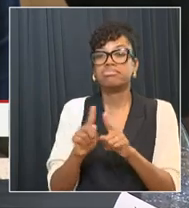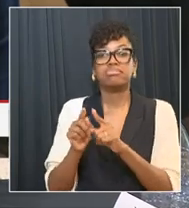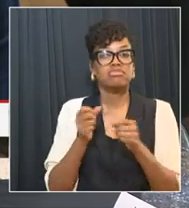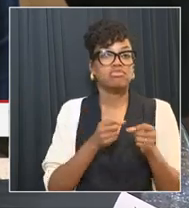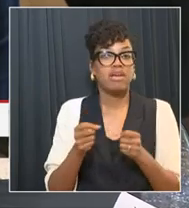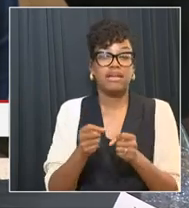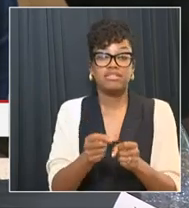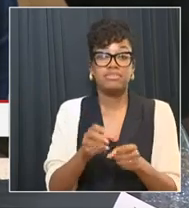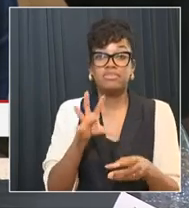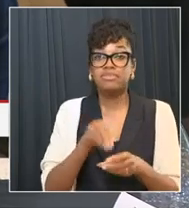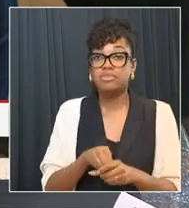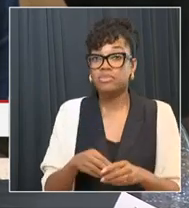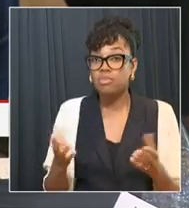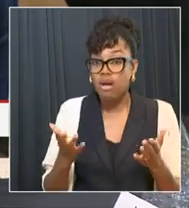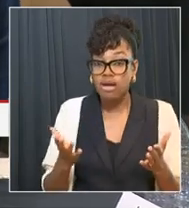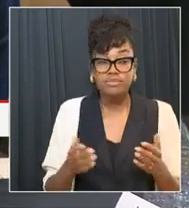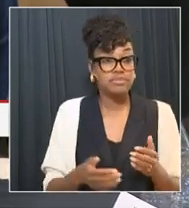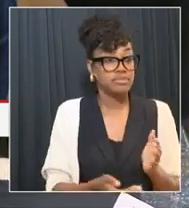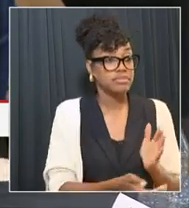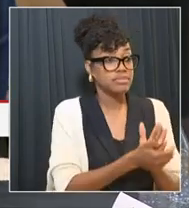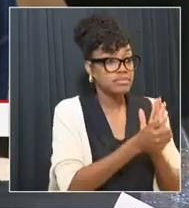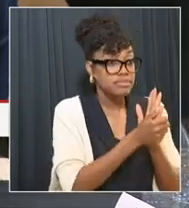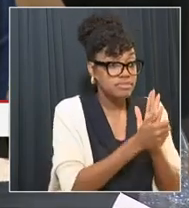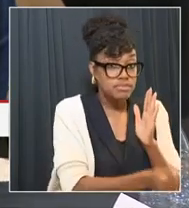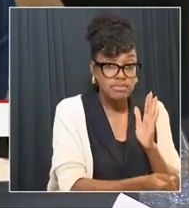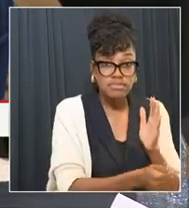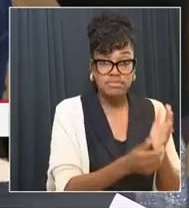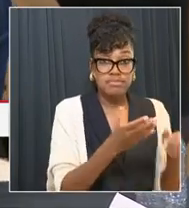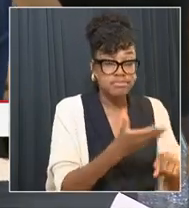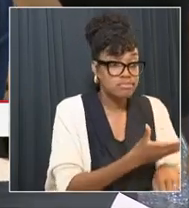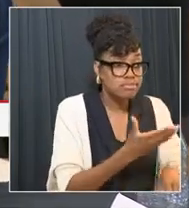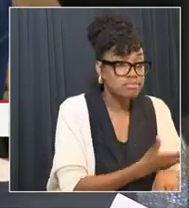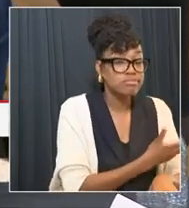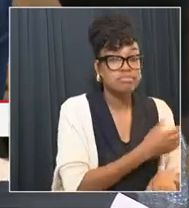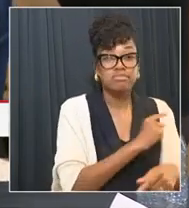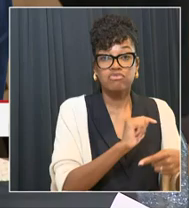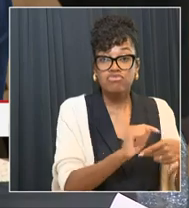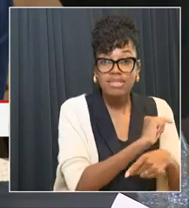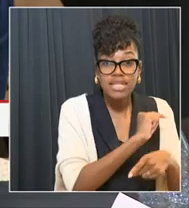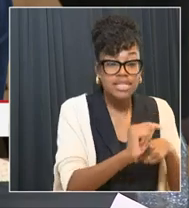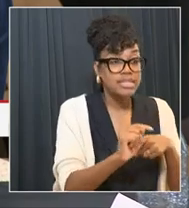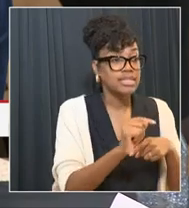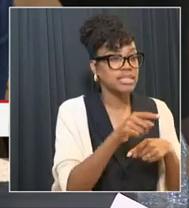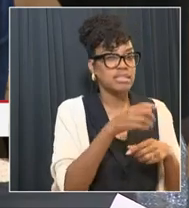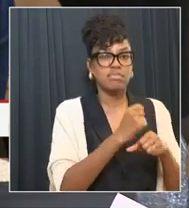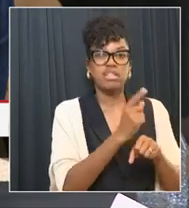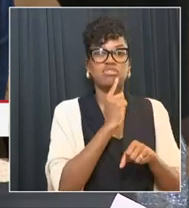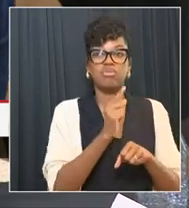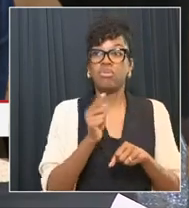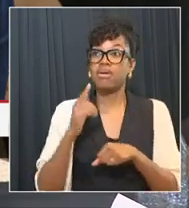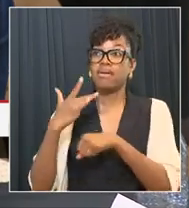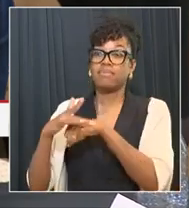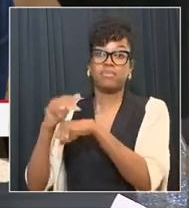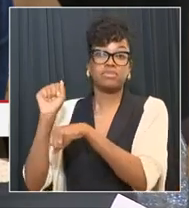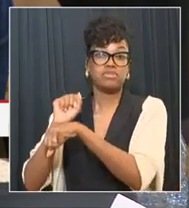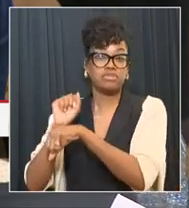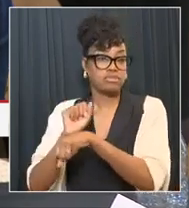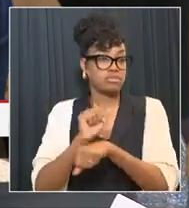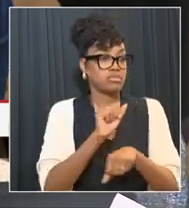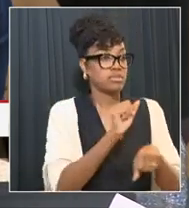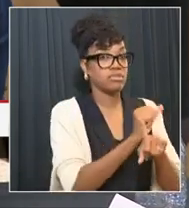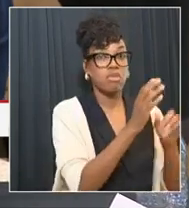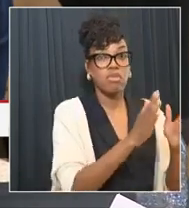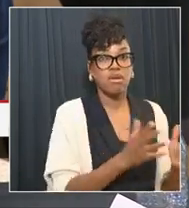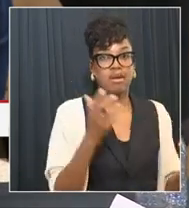include, reskilling, retooling, matching employers to available employees now, but